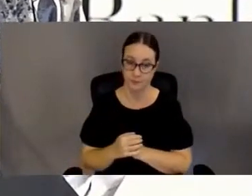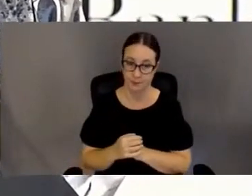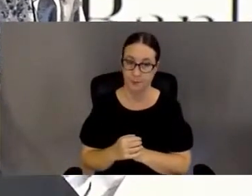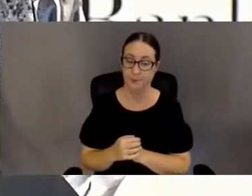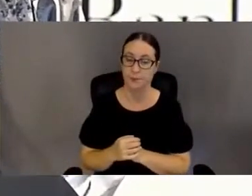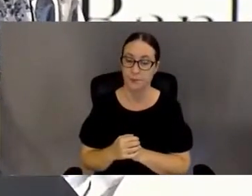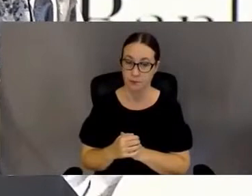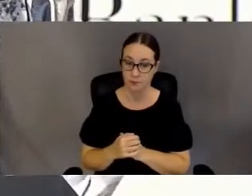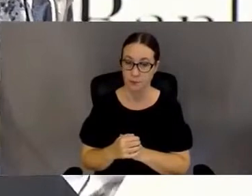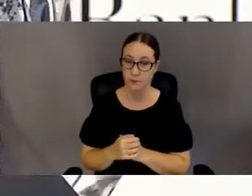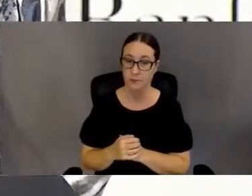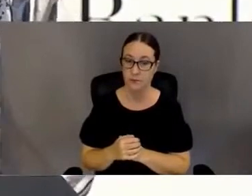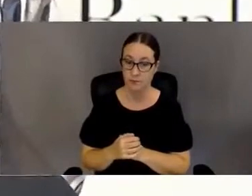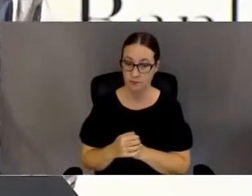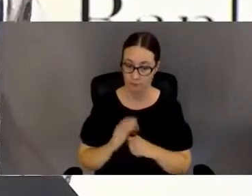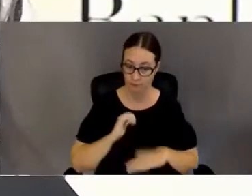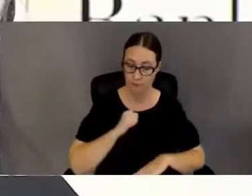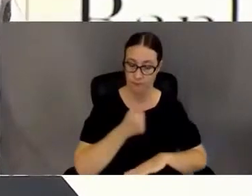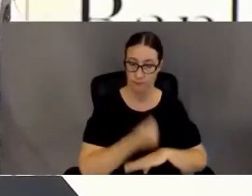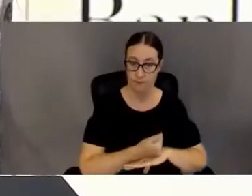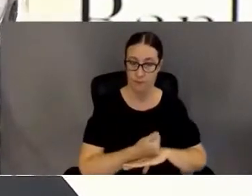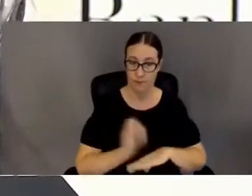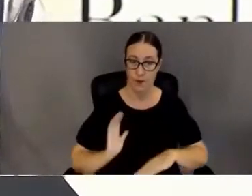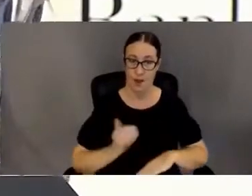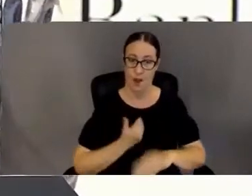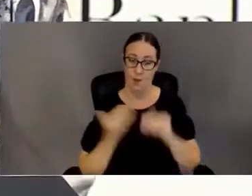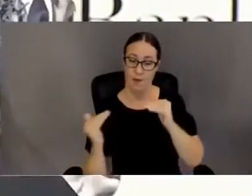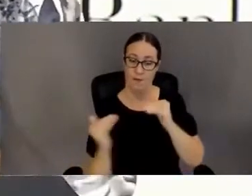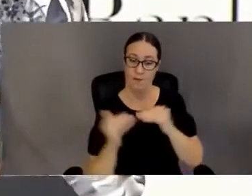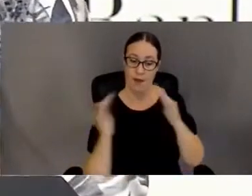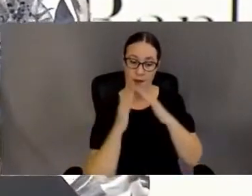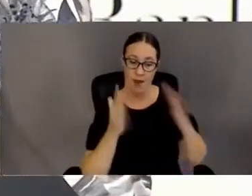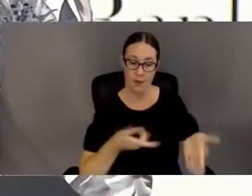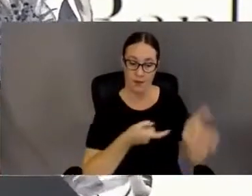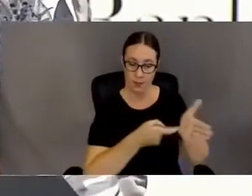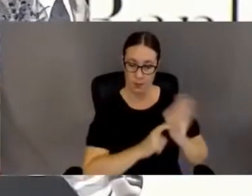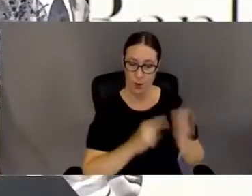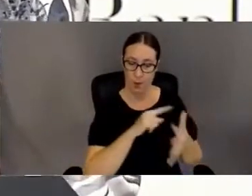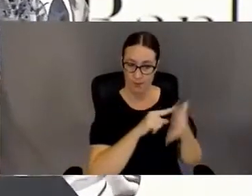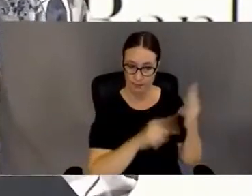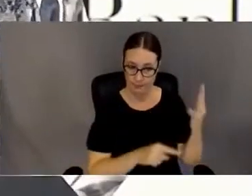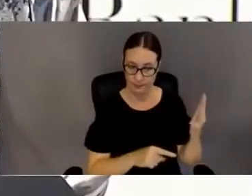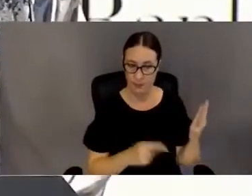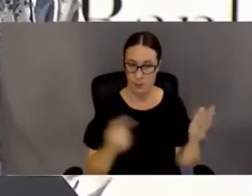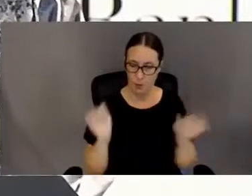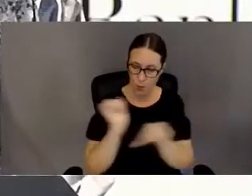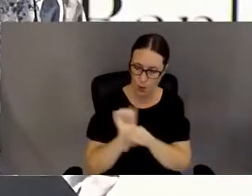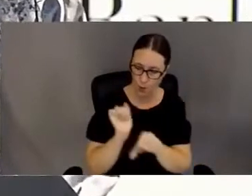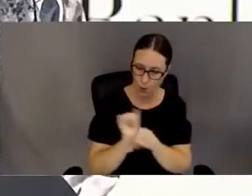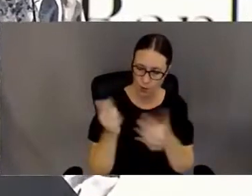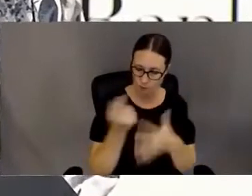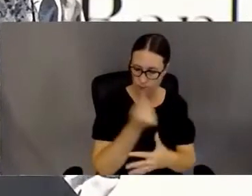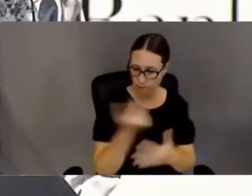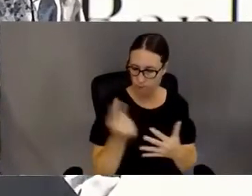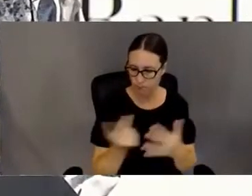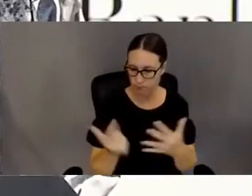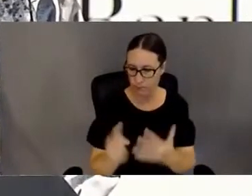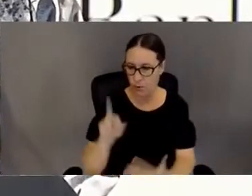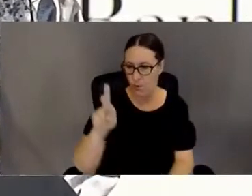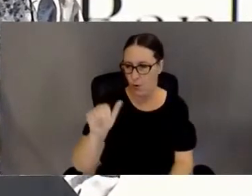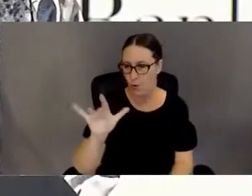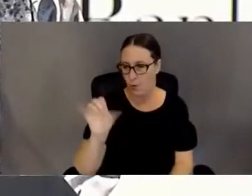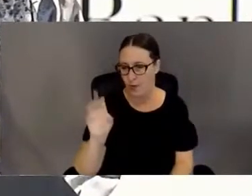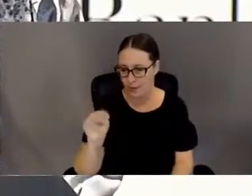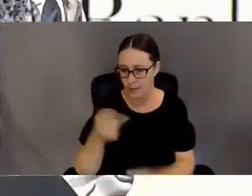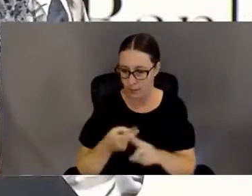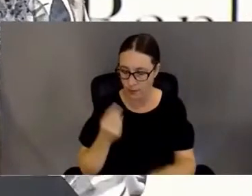our affirmatively furthering fair housing requirement. We are working to root out racism from our housing market, including in